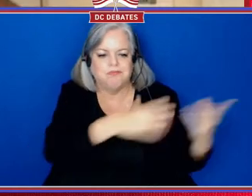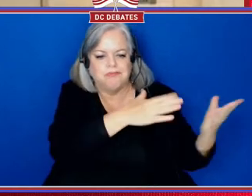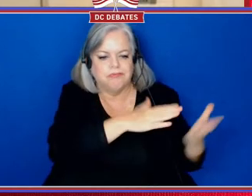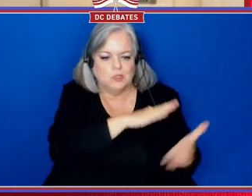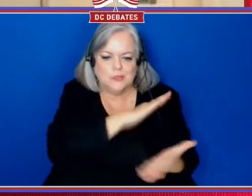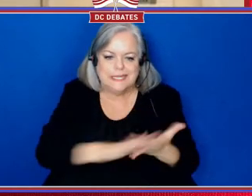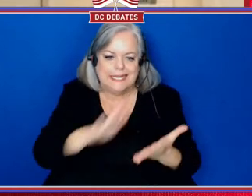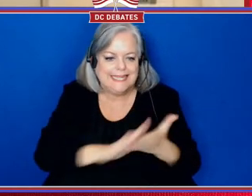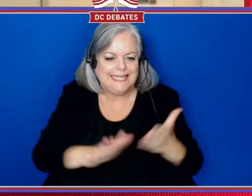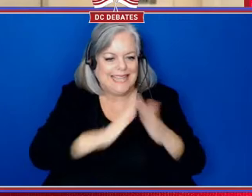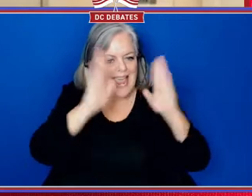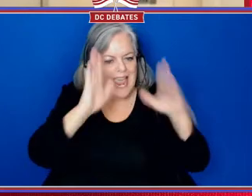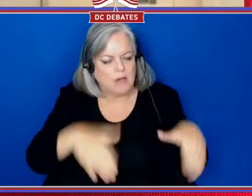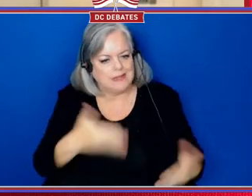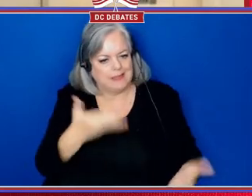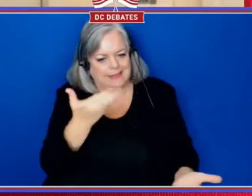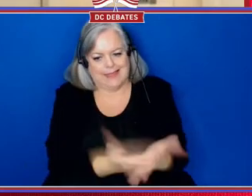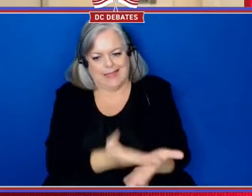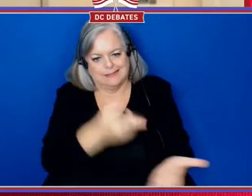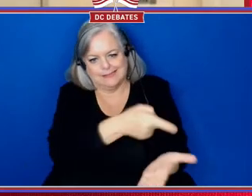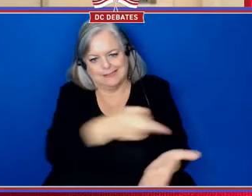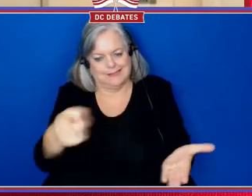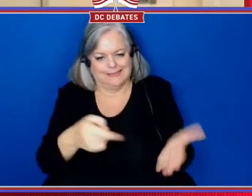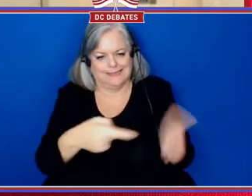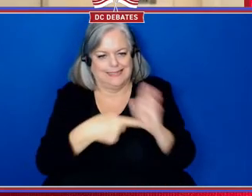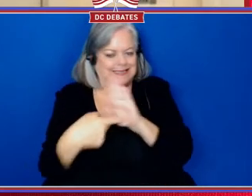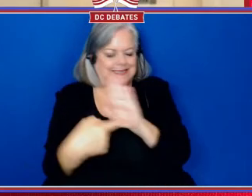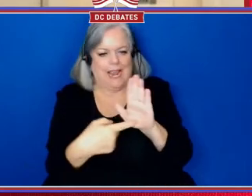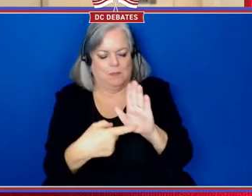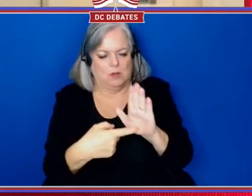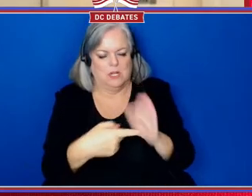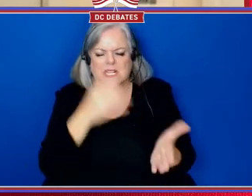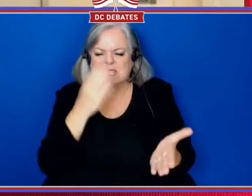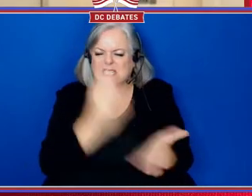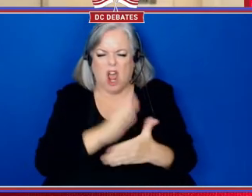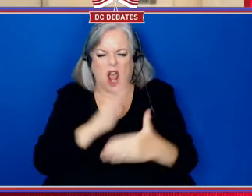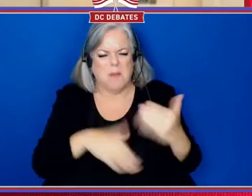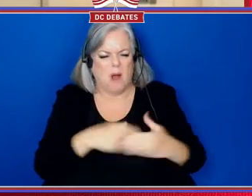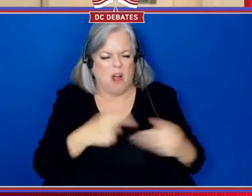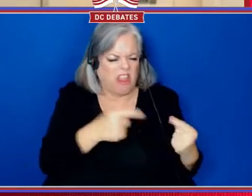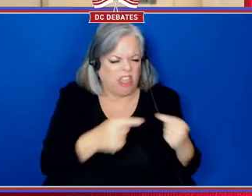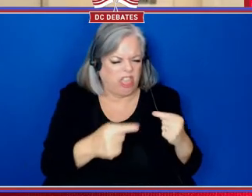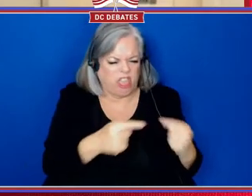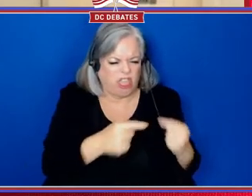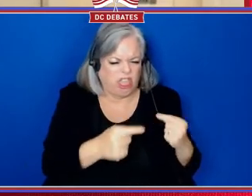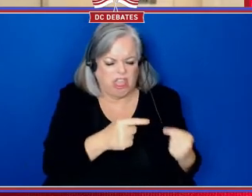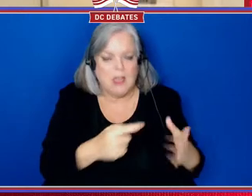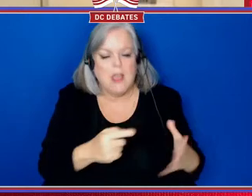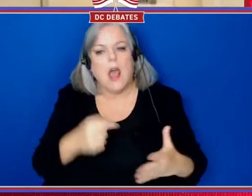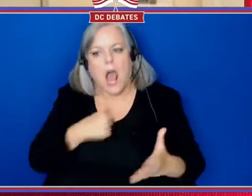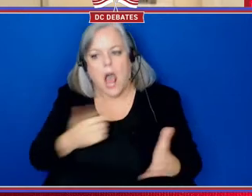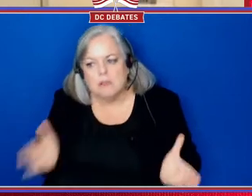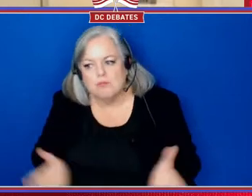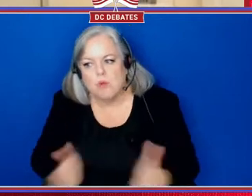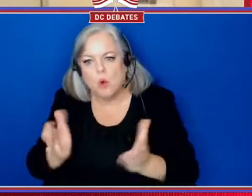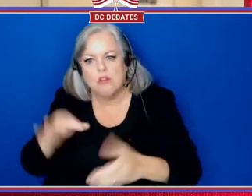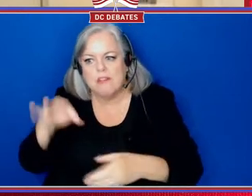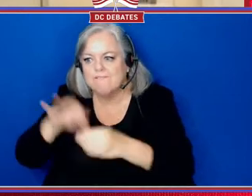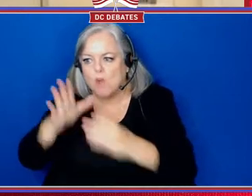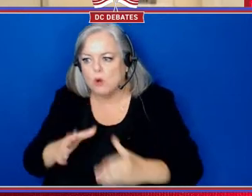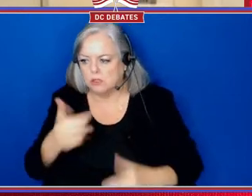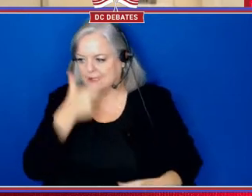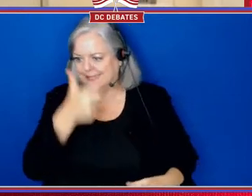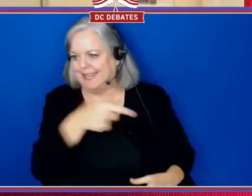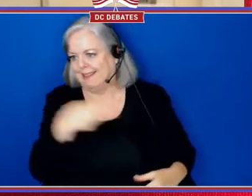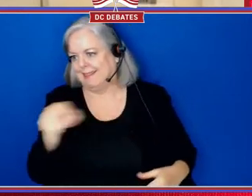house. Stop all the petty quibbling. And I implore the voters watching this today to see it. If you do more of the same, you're